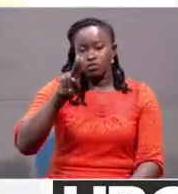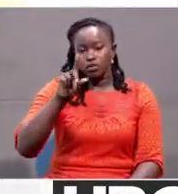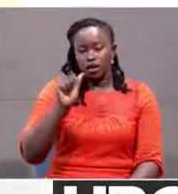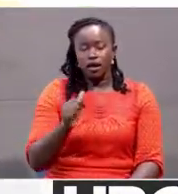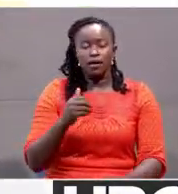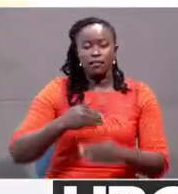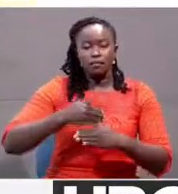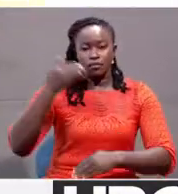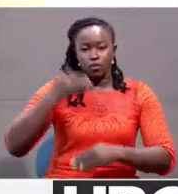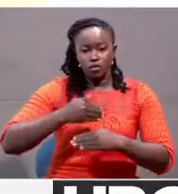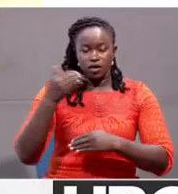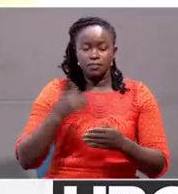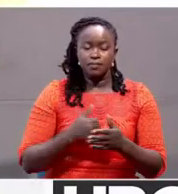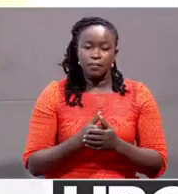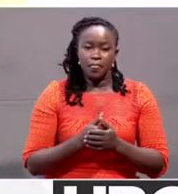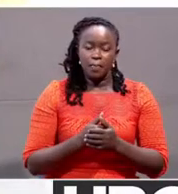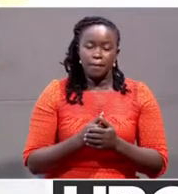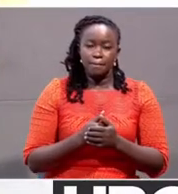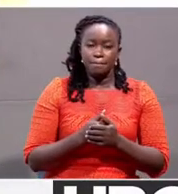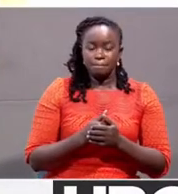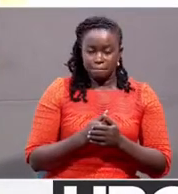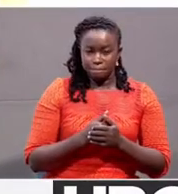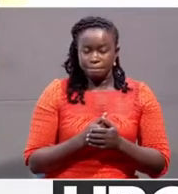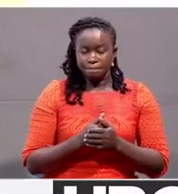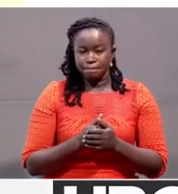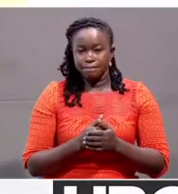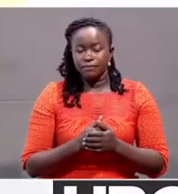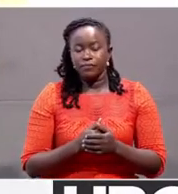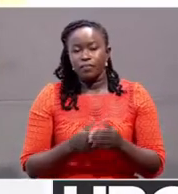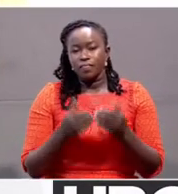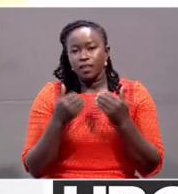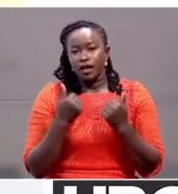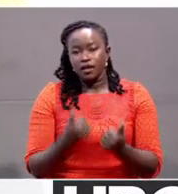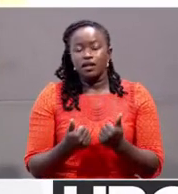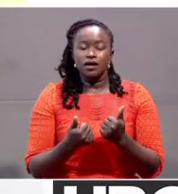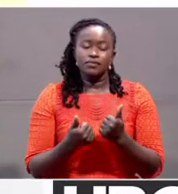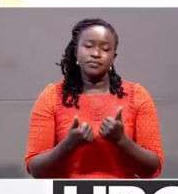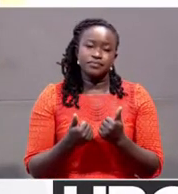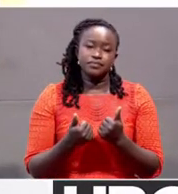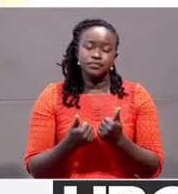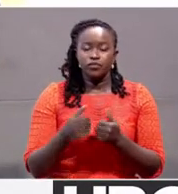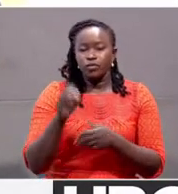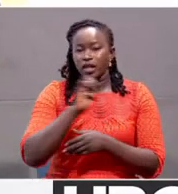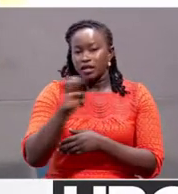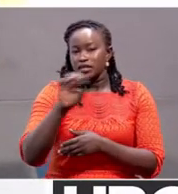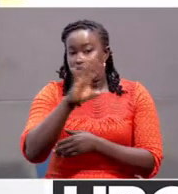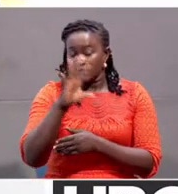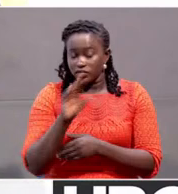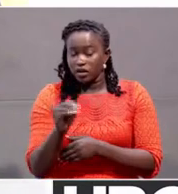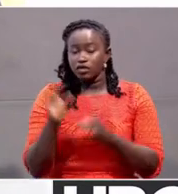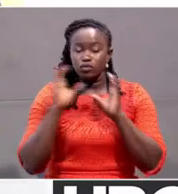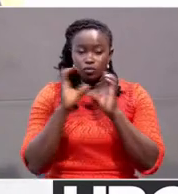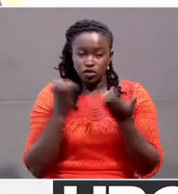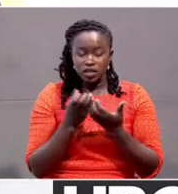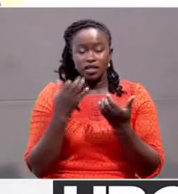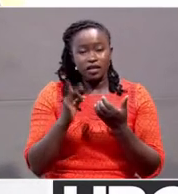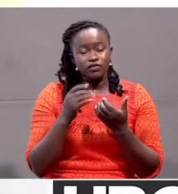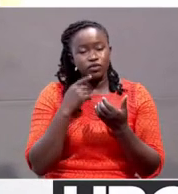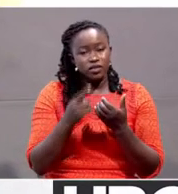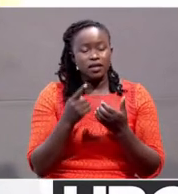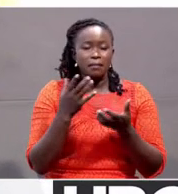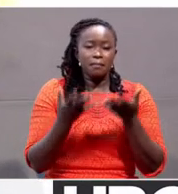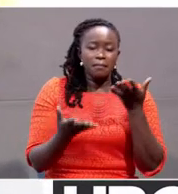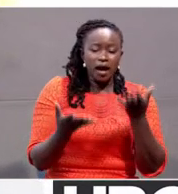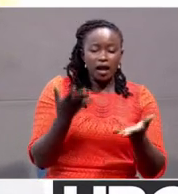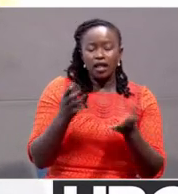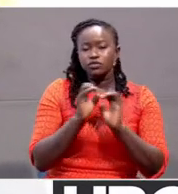is a pain to a patriot who sees when you promote East African community and you see trade imbalance that is